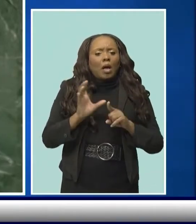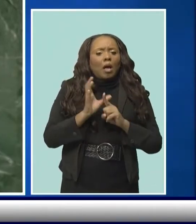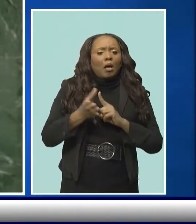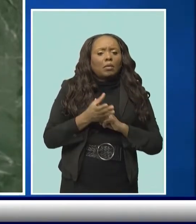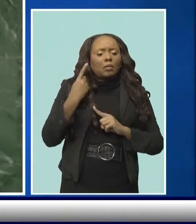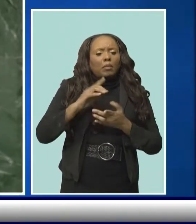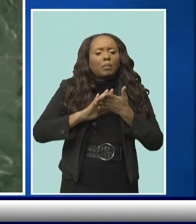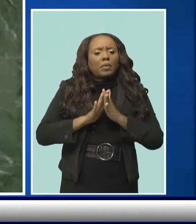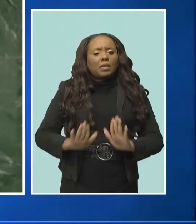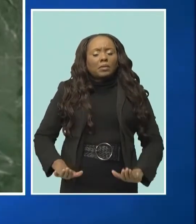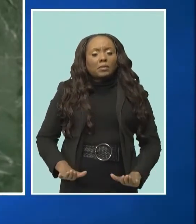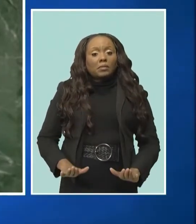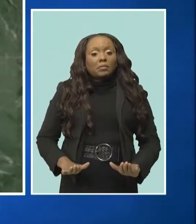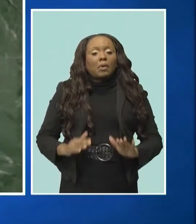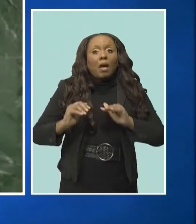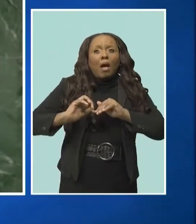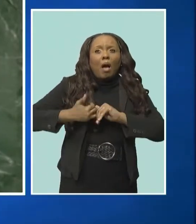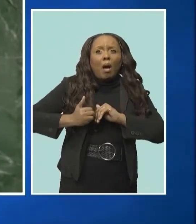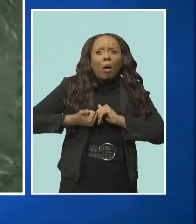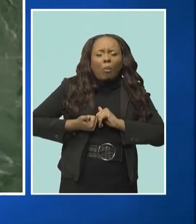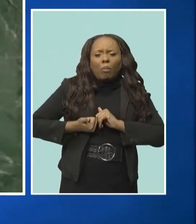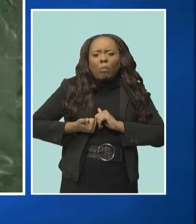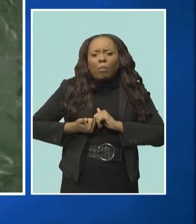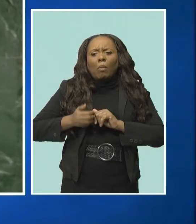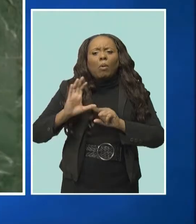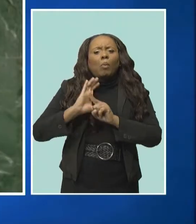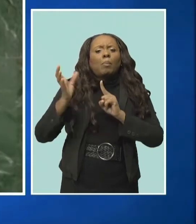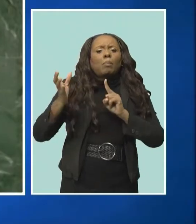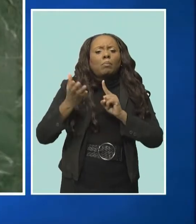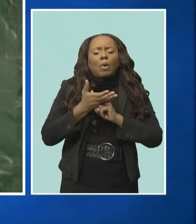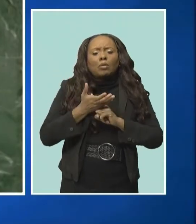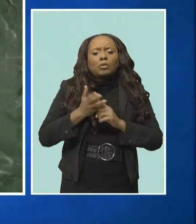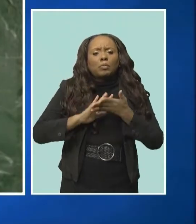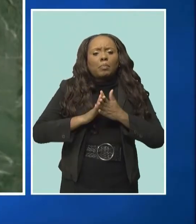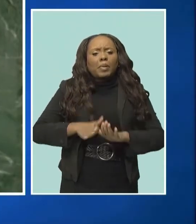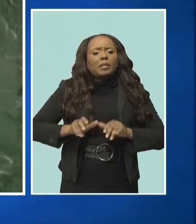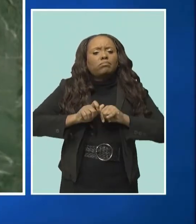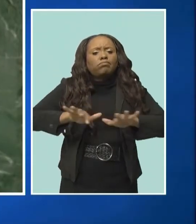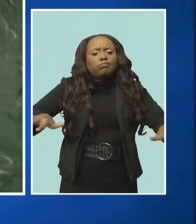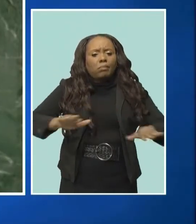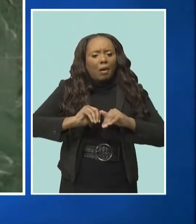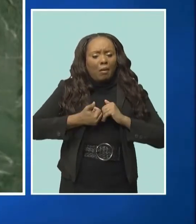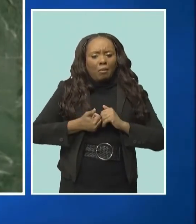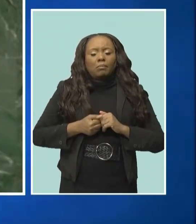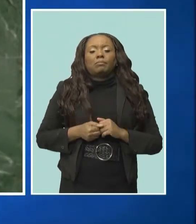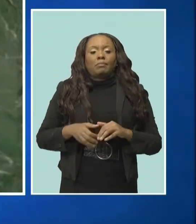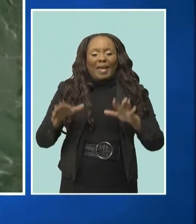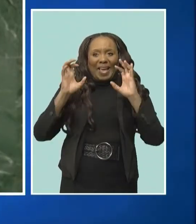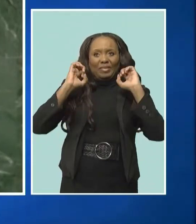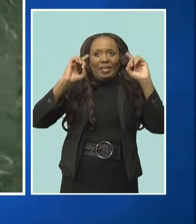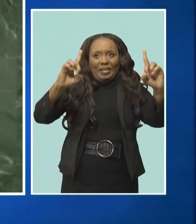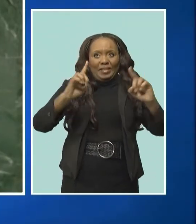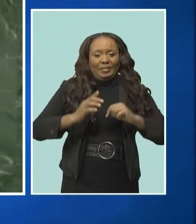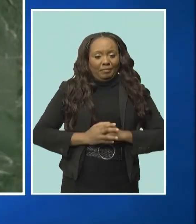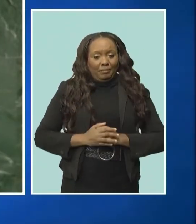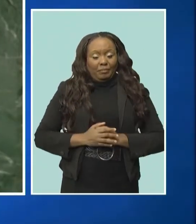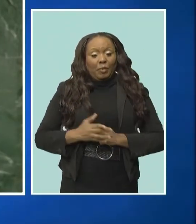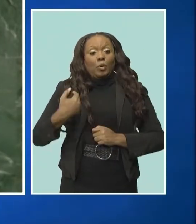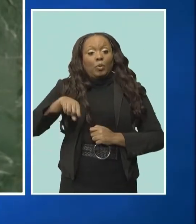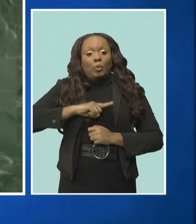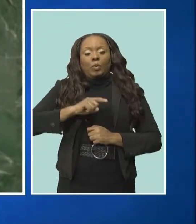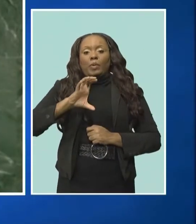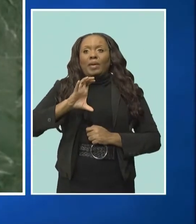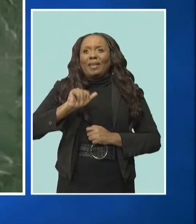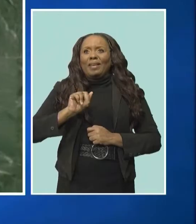The most significant way of promoting a culture of peace is through education. CARICOM believes this premise